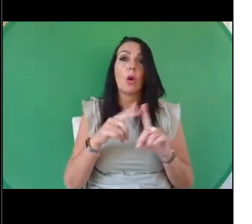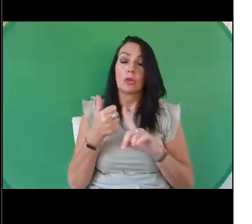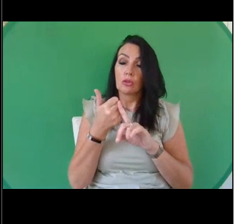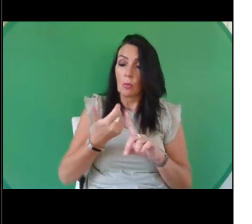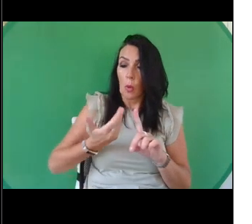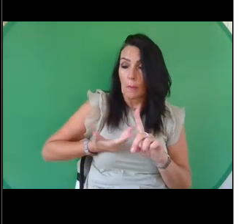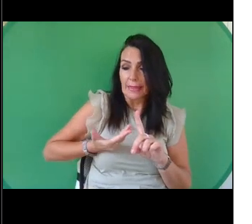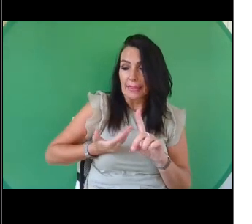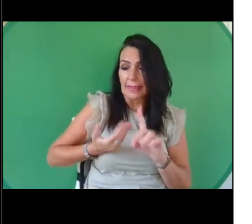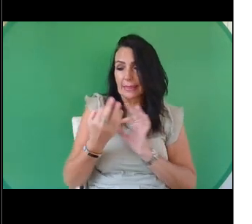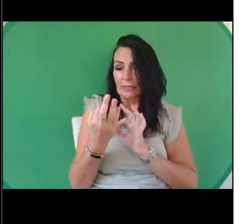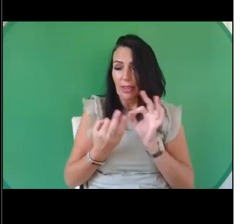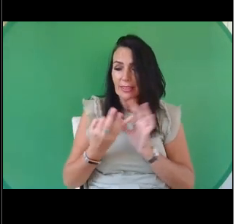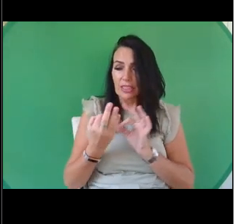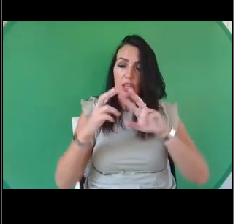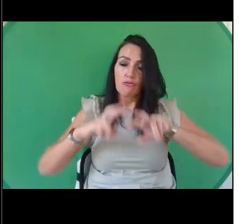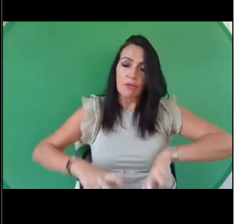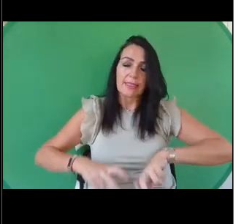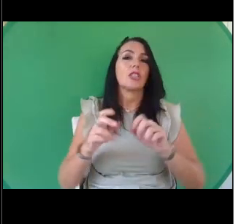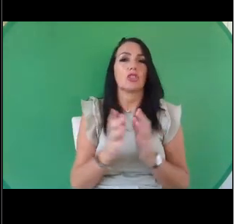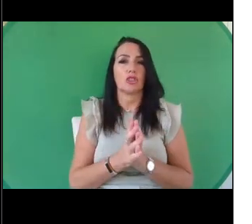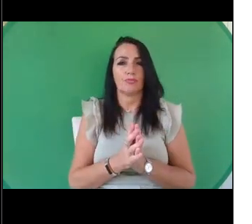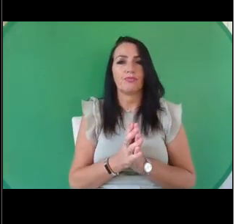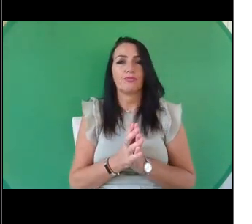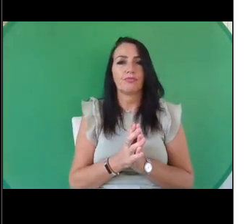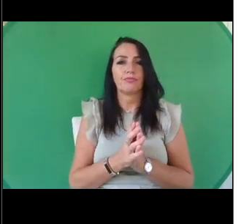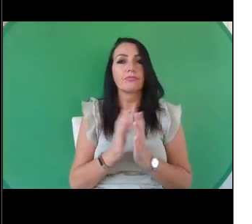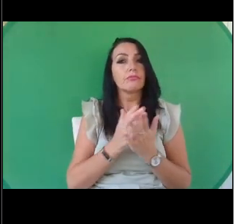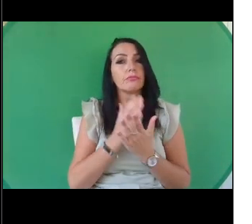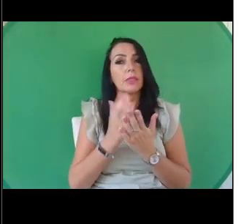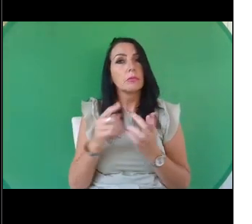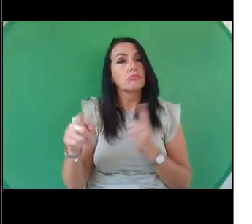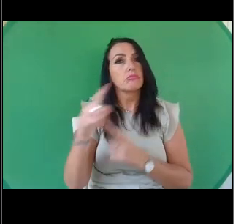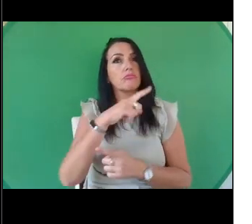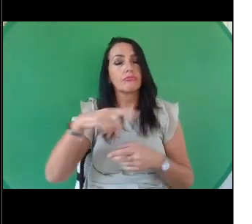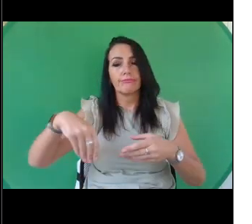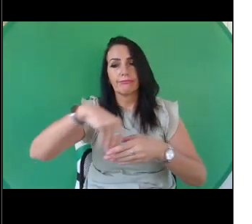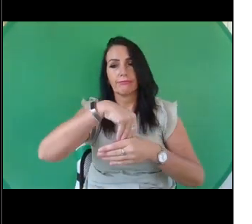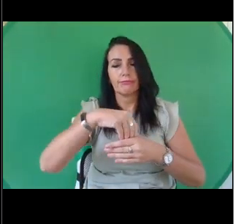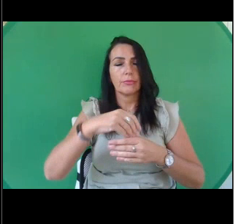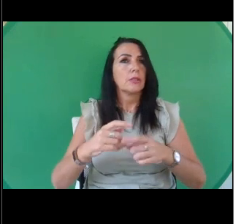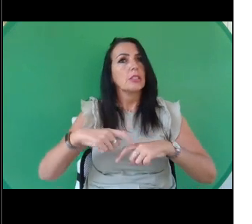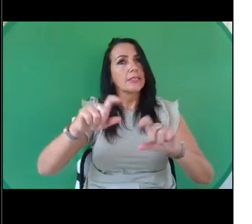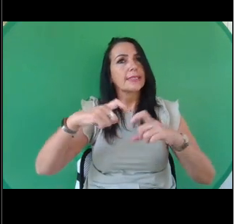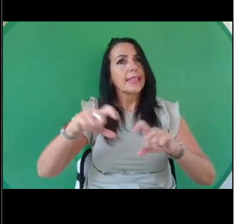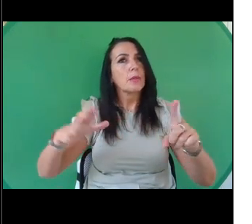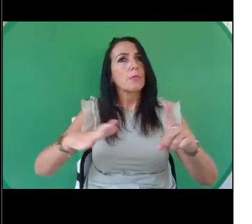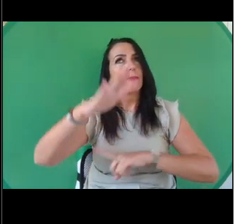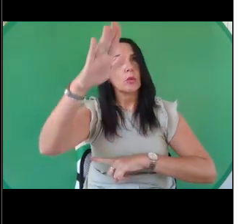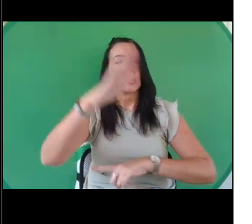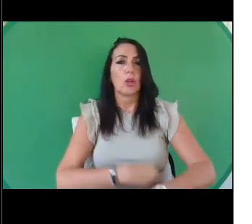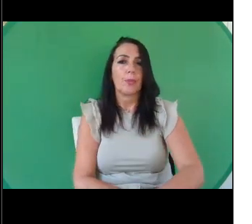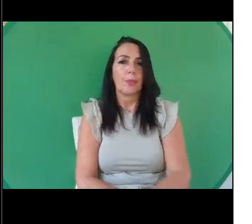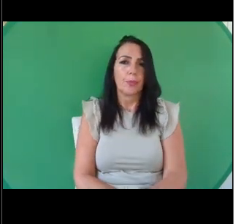strategy, research and assurance, enabling everyone to play their part in building a sustainable future.